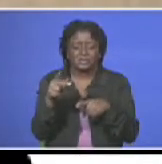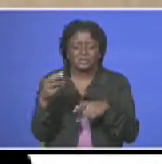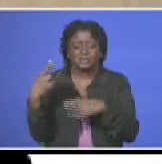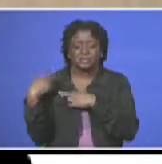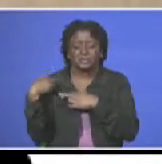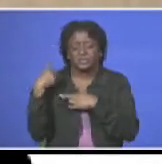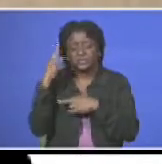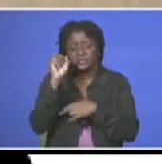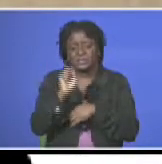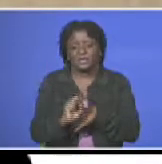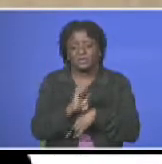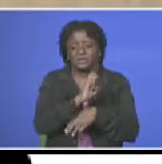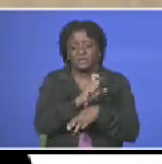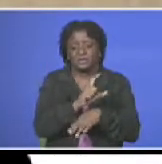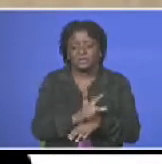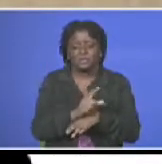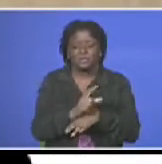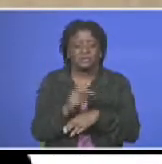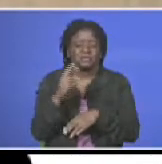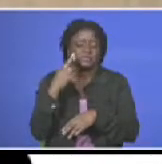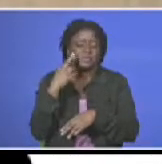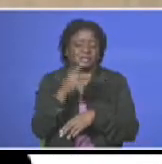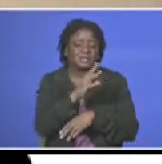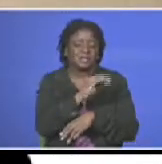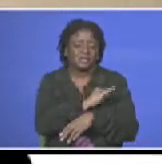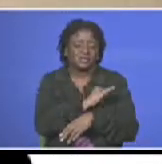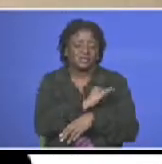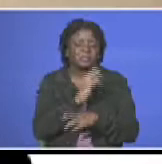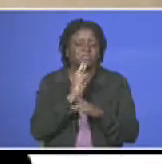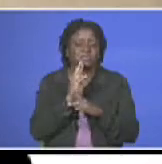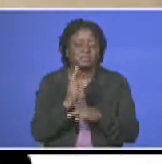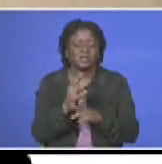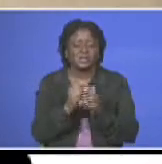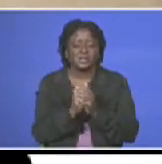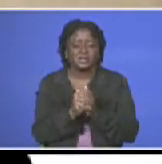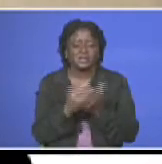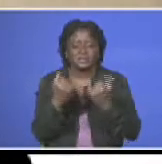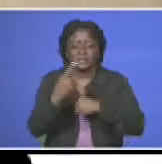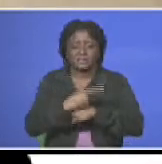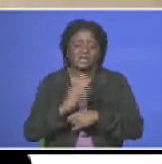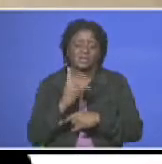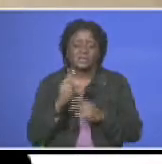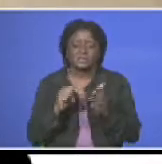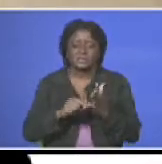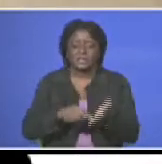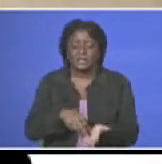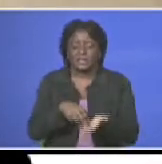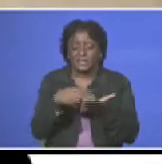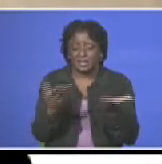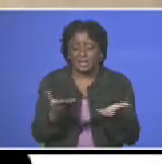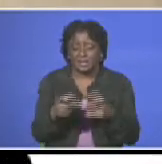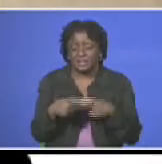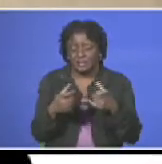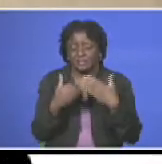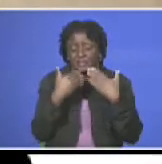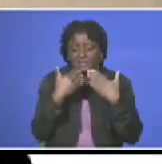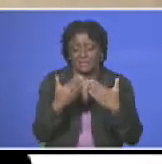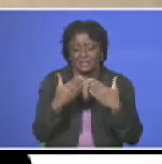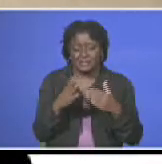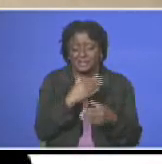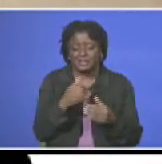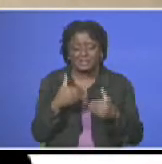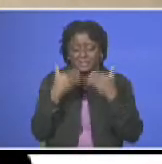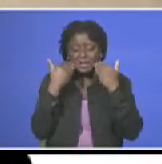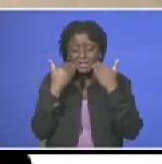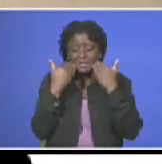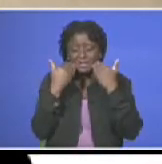Eleuthera District, Regina Ingram, responded this way. Today we are standing here giving thanks and smiling at the storm. We were able to weather that